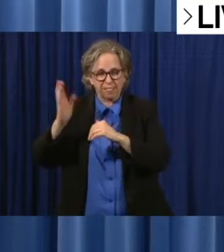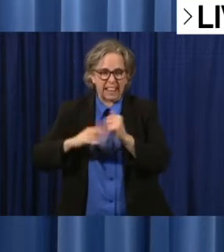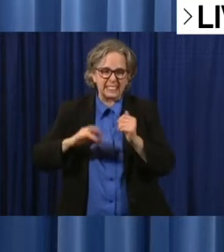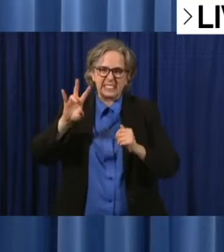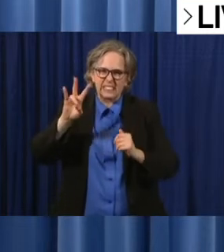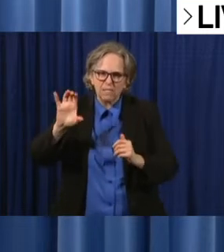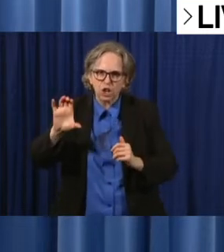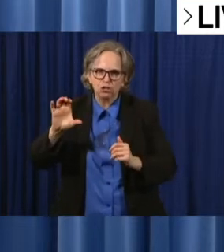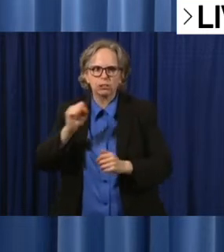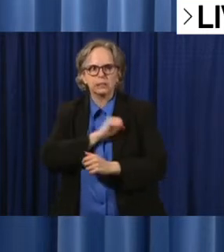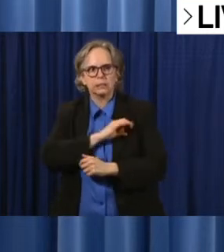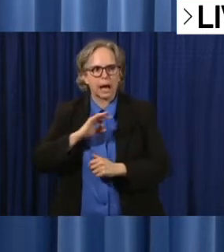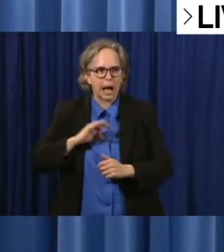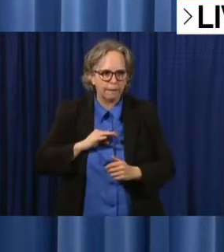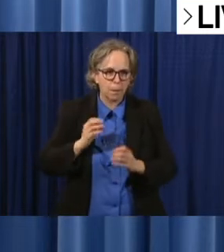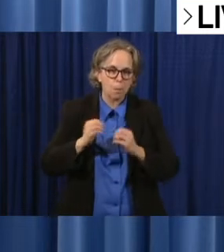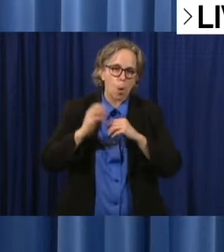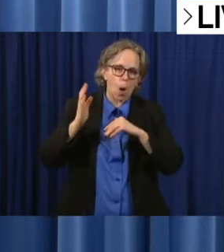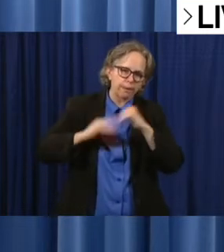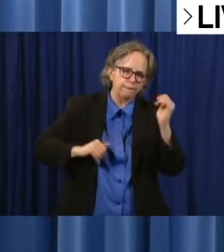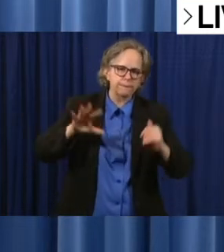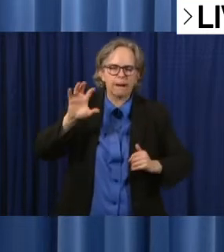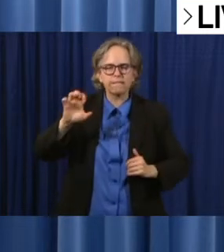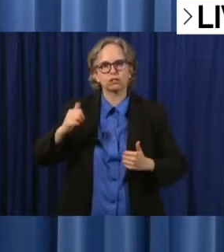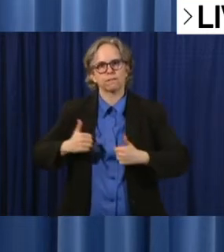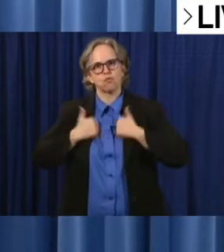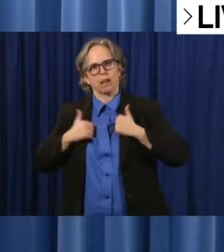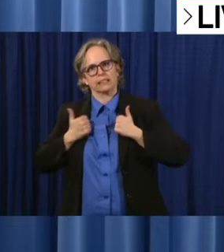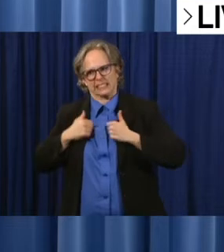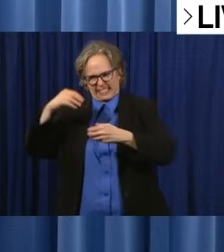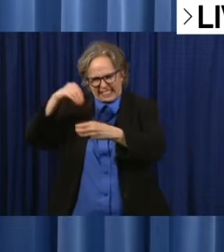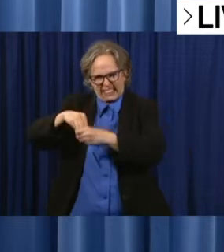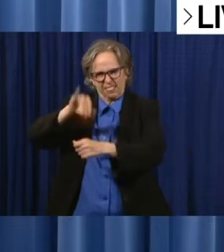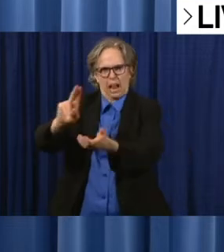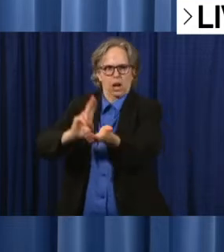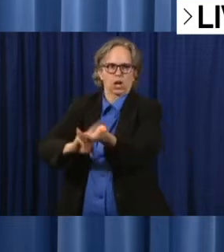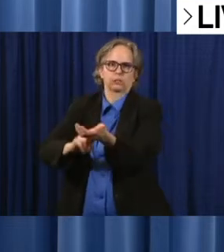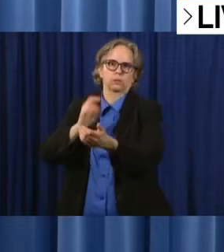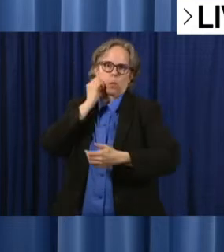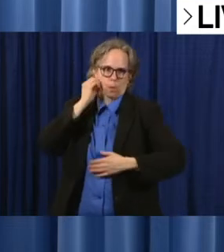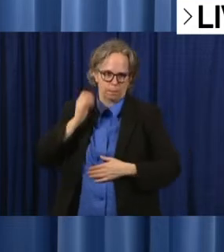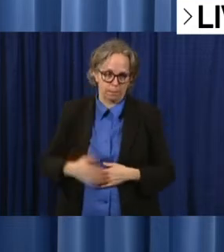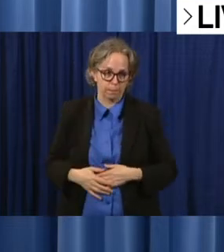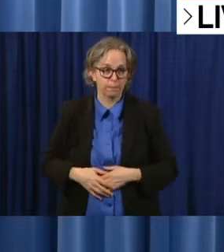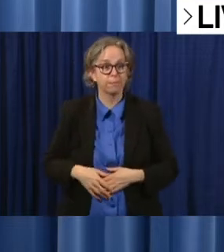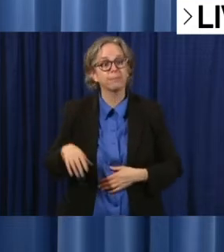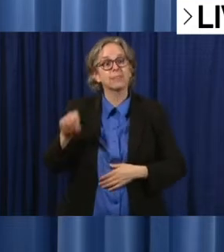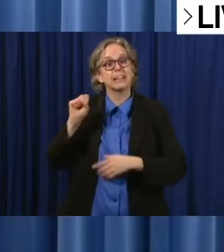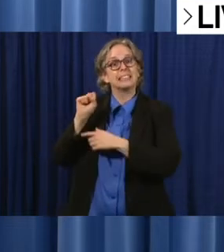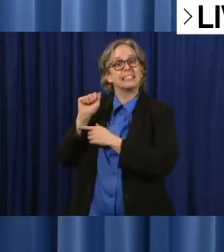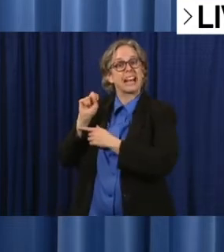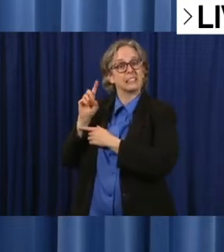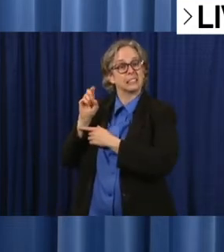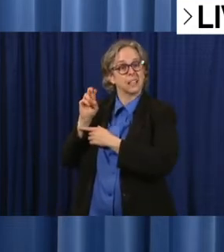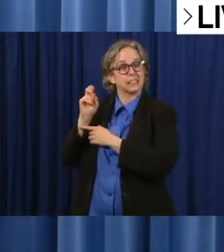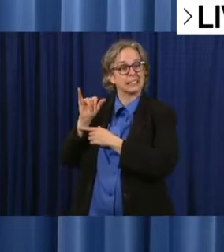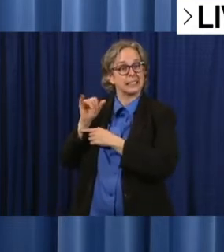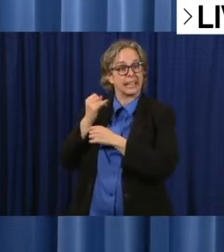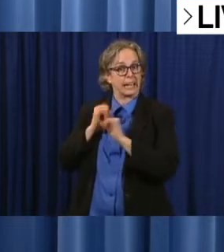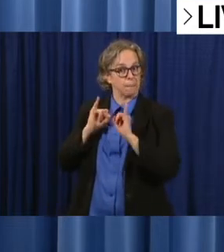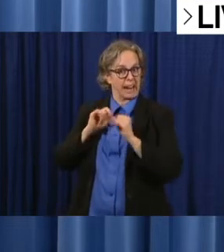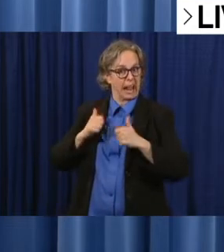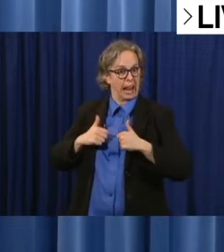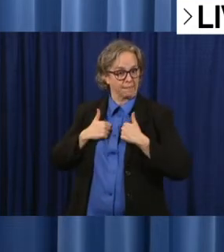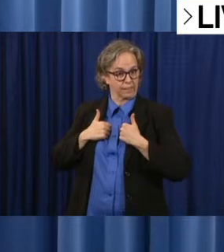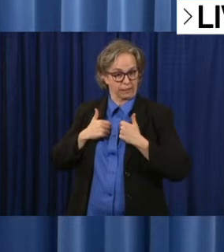residents. We are also providing testing to Sandusky's independent living facility for veterans. That testing was completed this